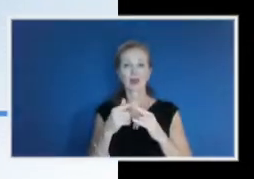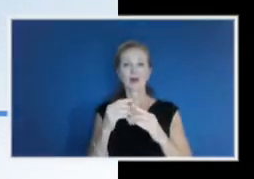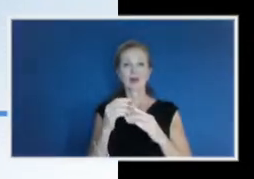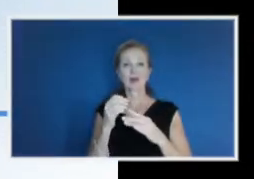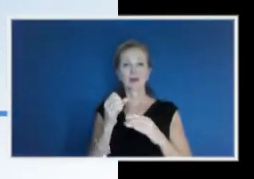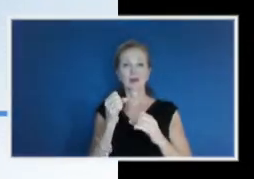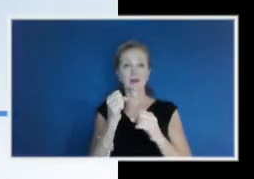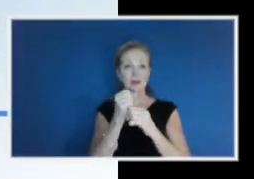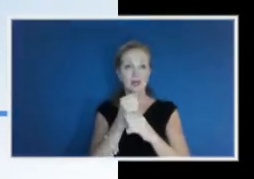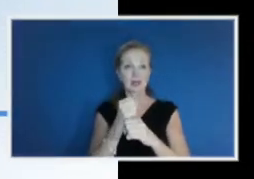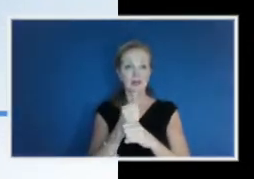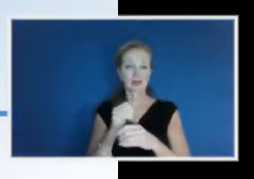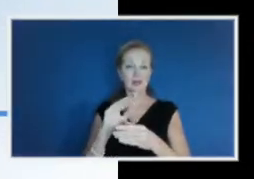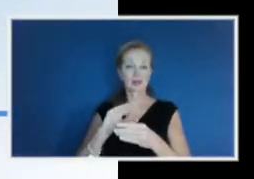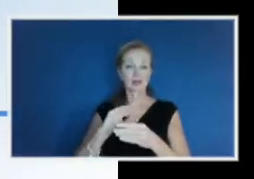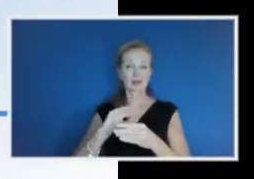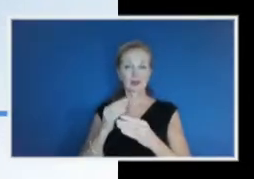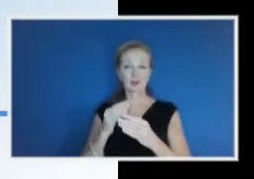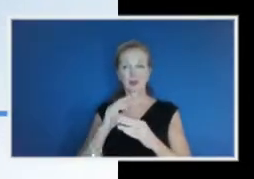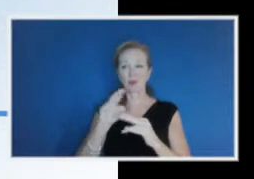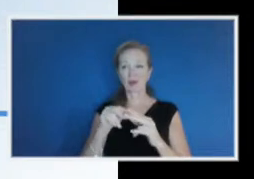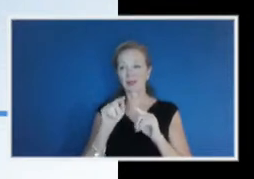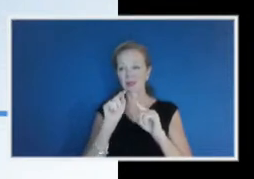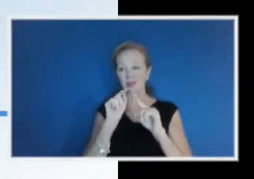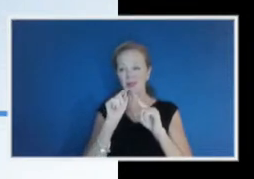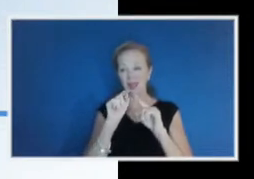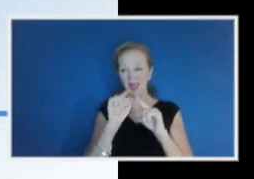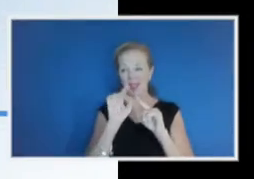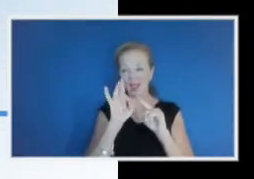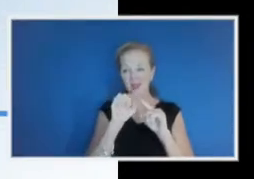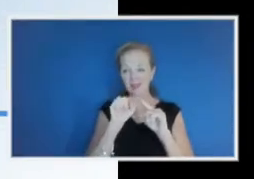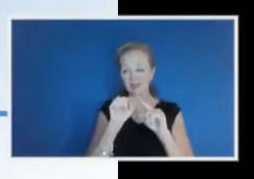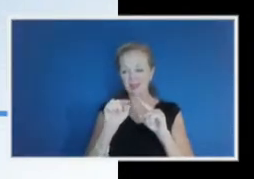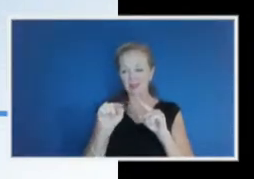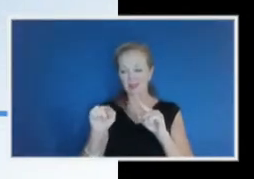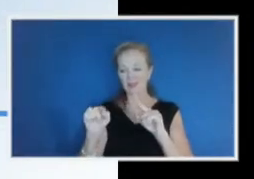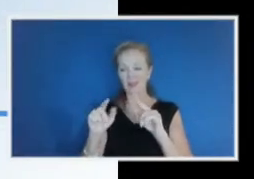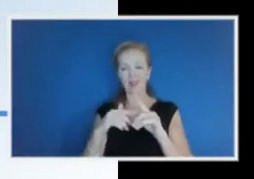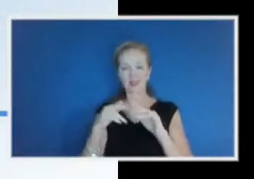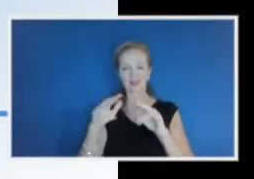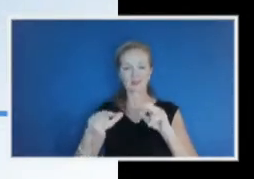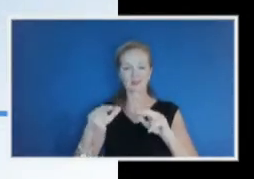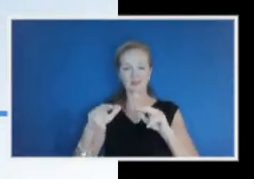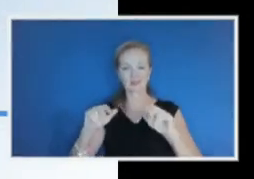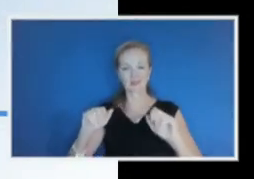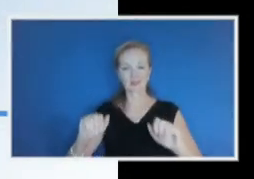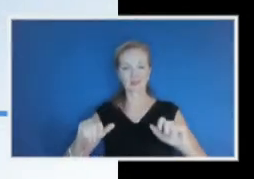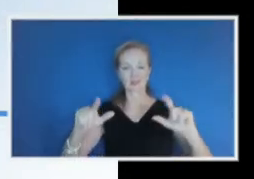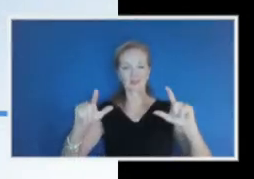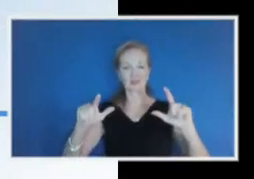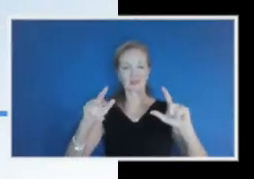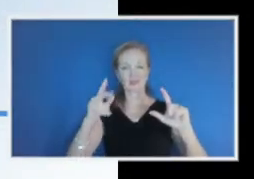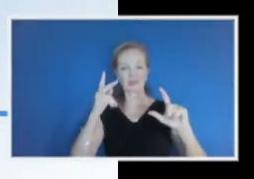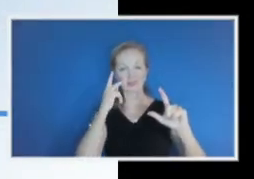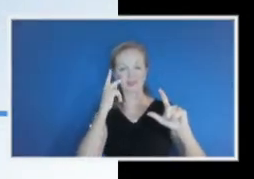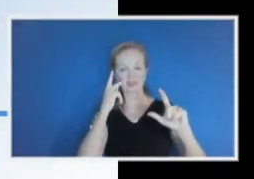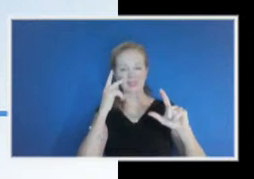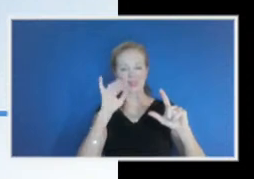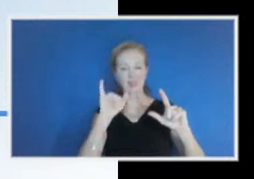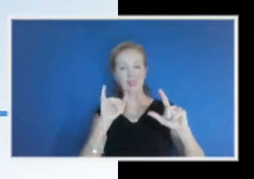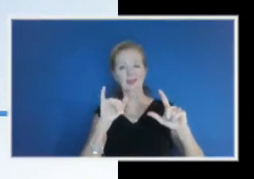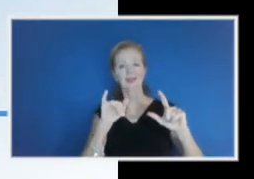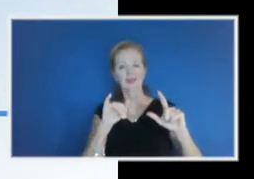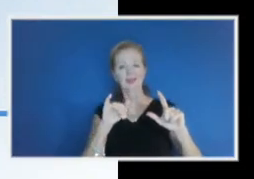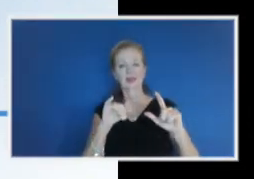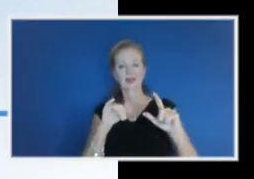statistician's files out to about 8 decimal points. But that makes it very, very clumsy to put on a slide. But you can see all of that